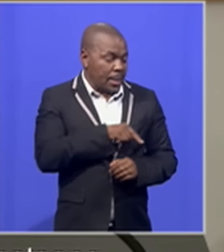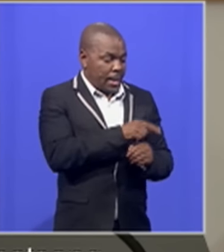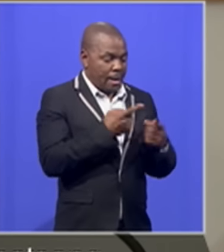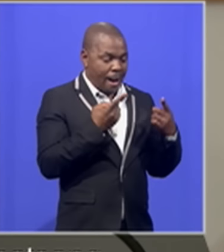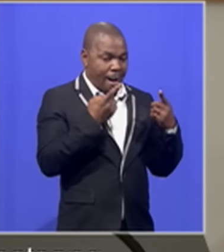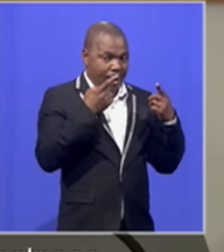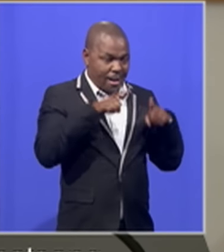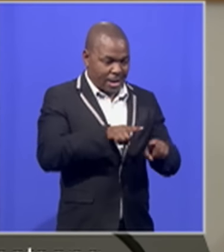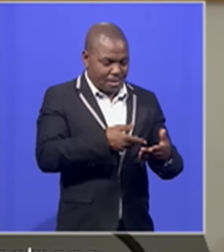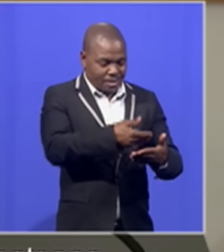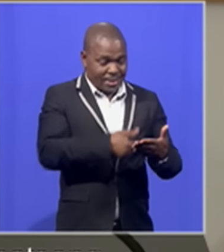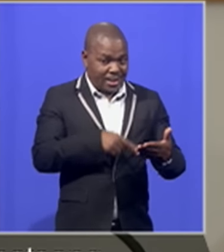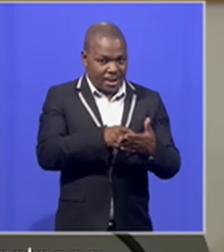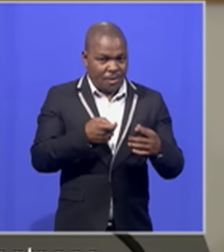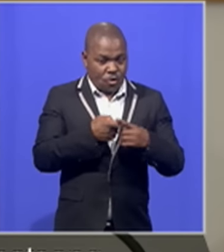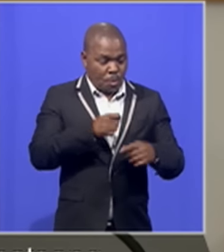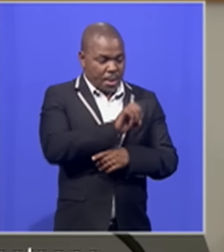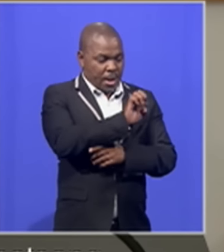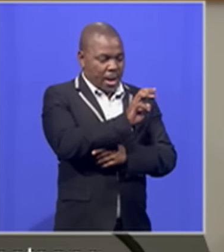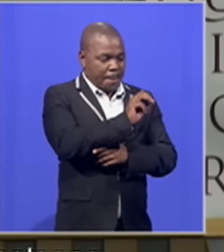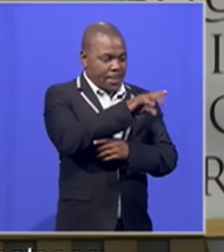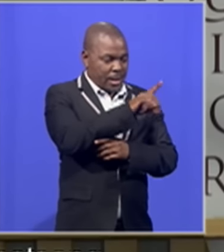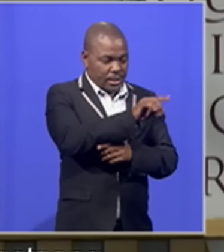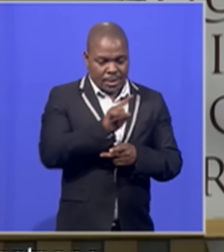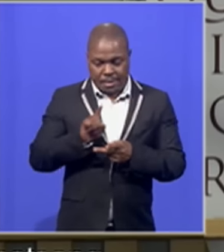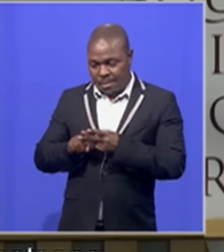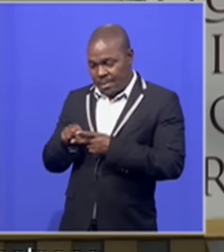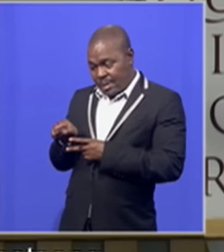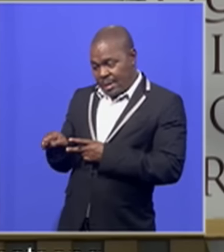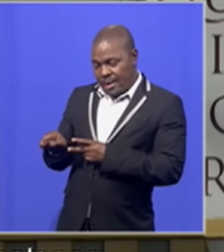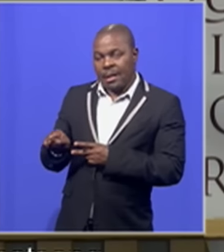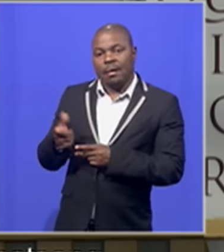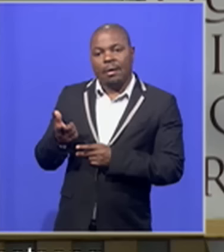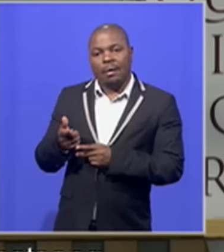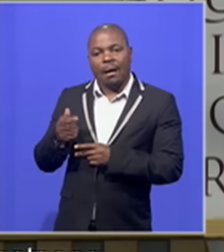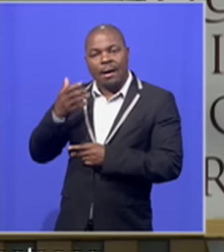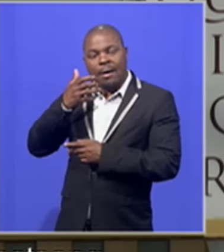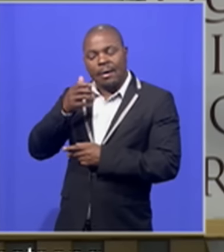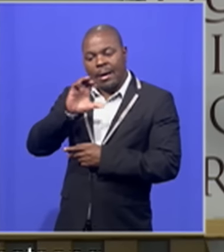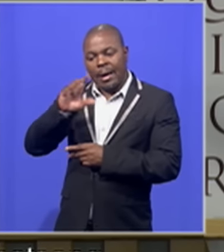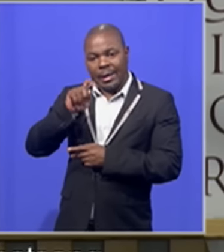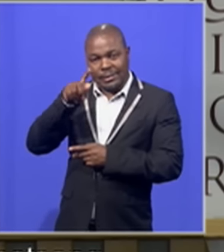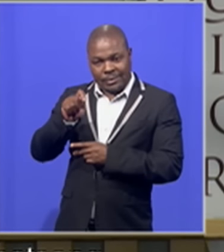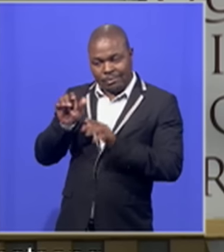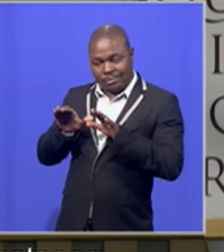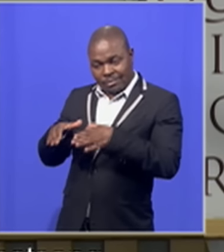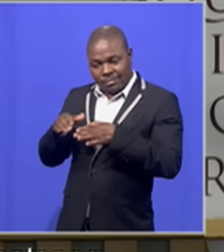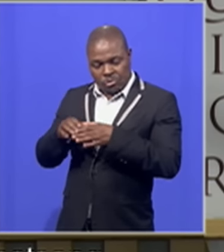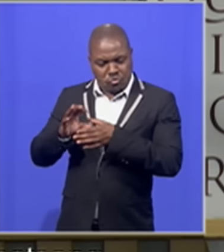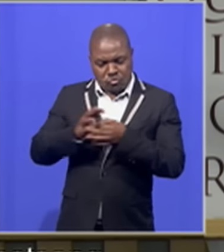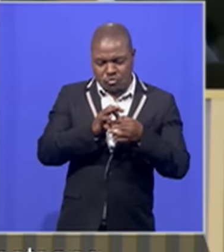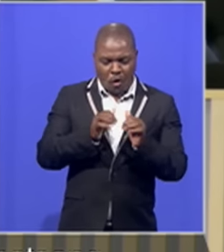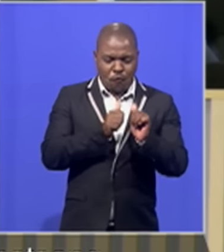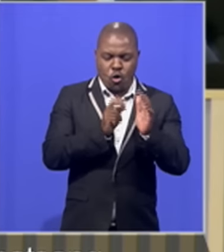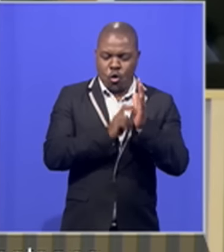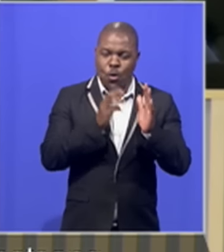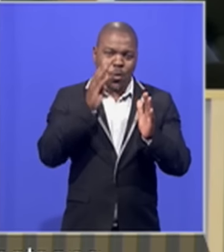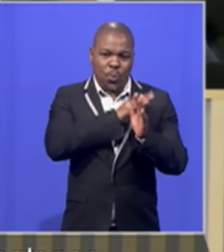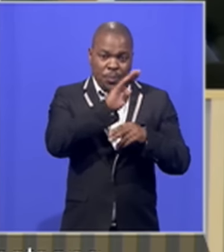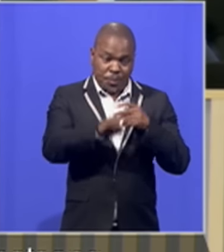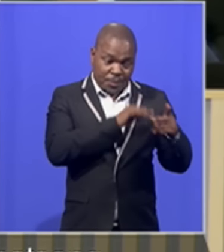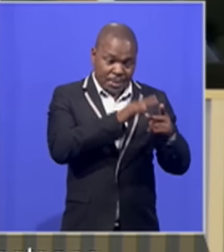tumelano magareng ga setlamo seo le EMPD ga wa latela dikgato tse di maleba ebile mmasepala o ne o kwadisitse dijanaga tsa